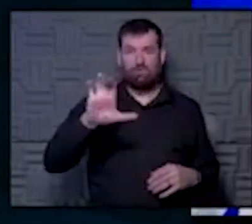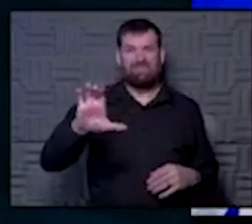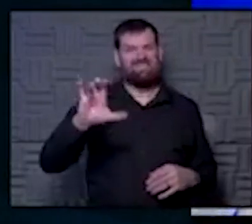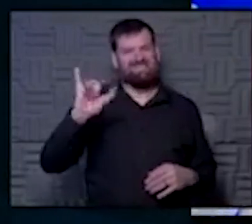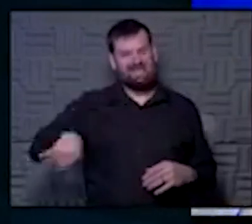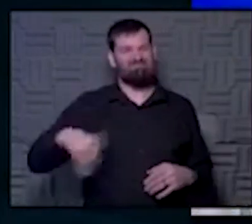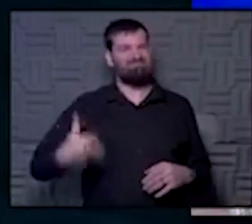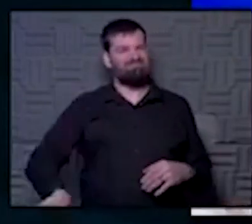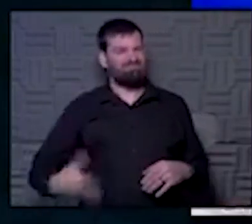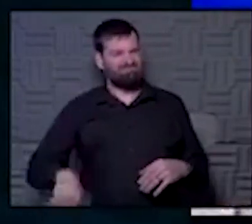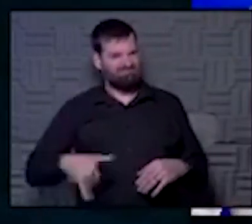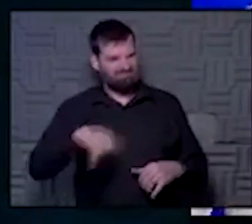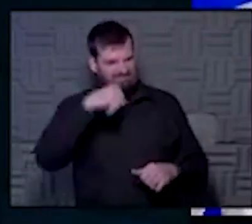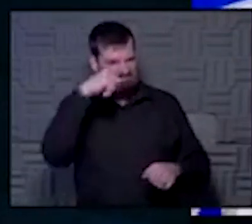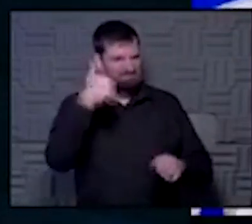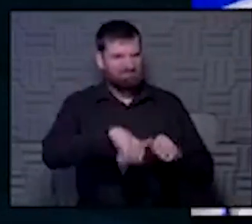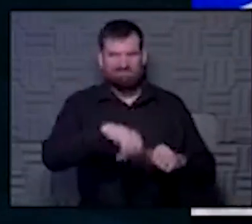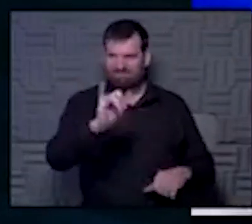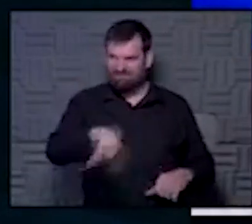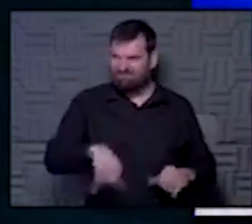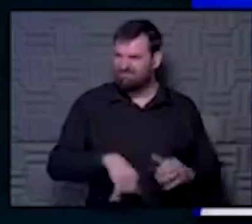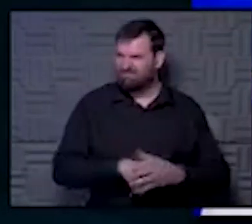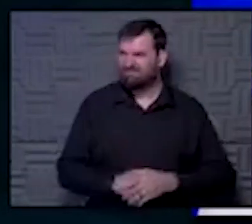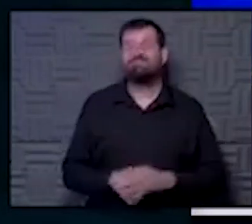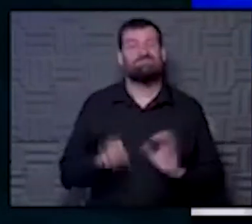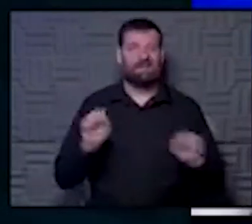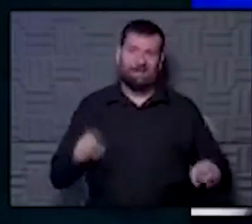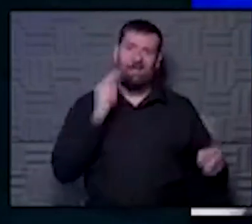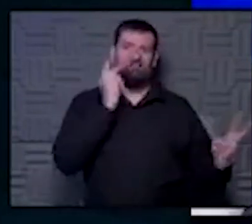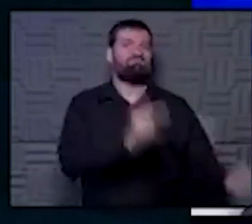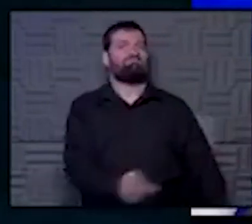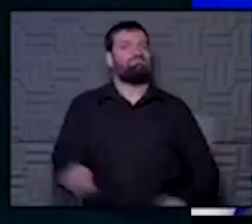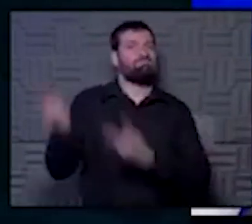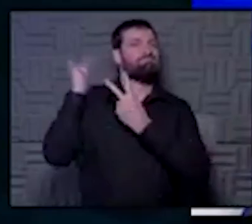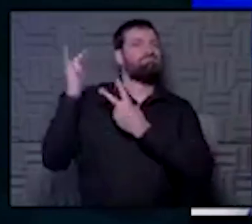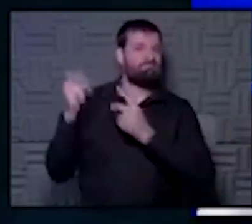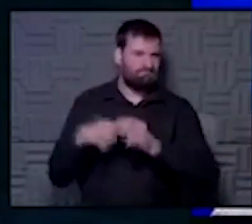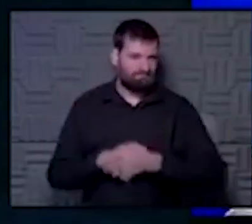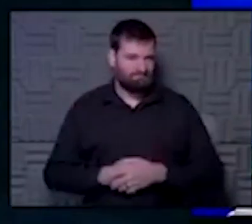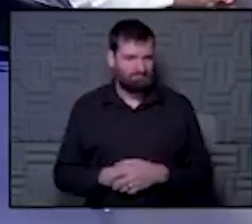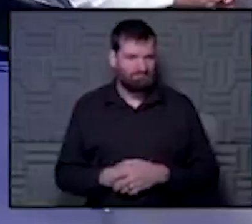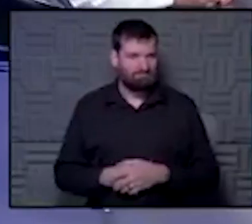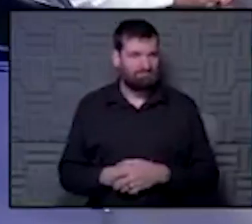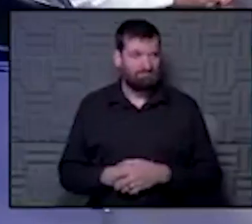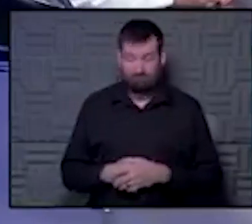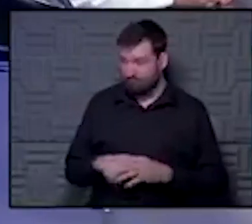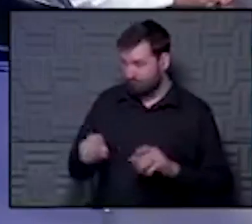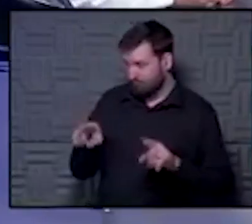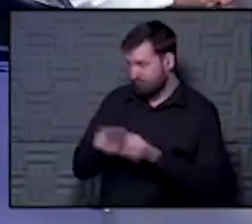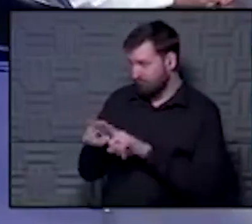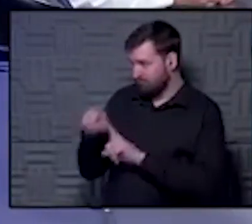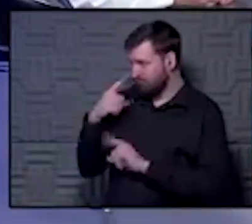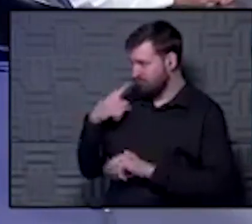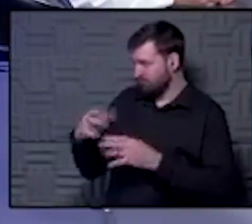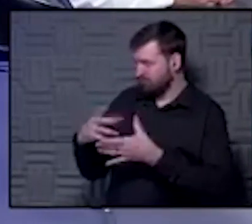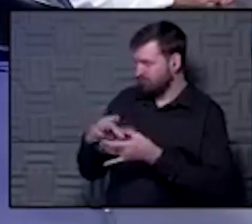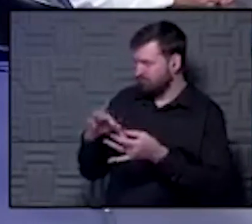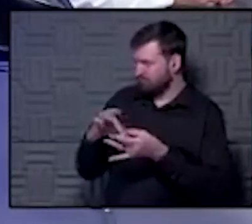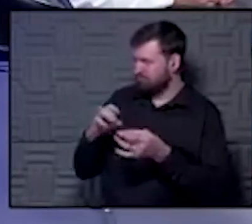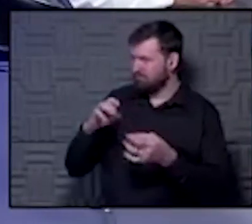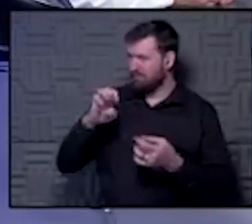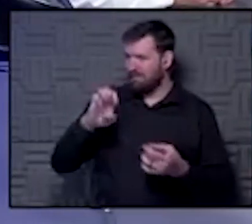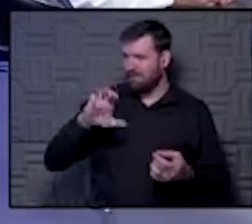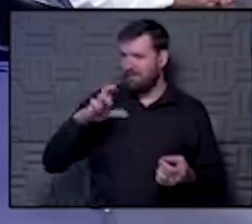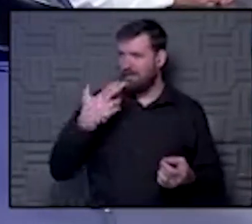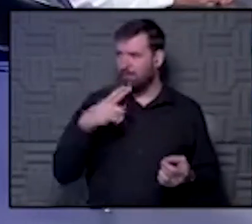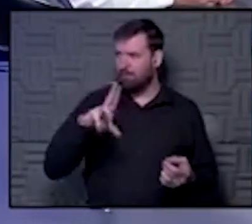equipment, right? I remember those sorts of servos. Yeah. I can go back a ways. Let's talk about RT now. And could you also just quickly define what an ECMO